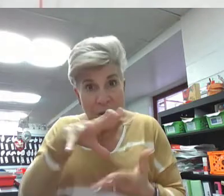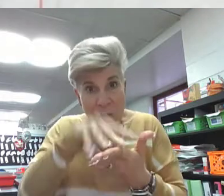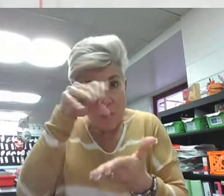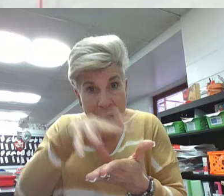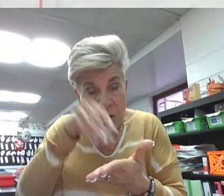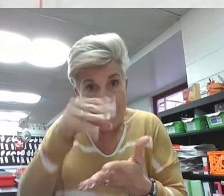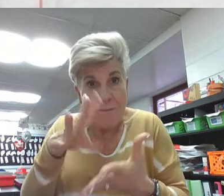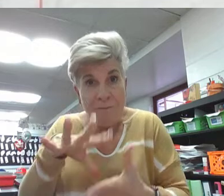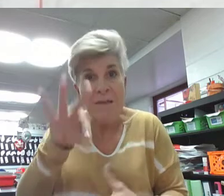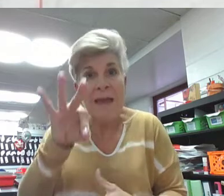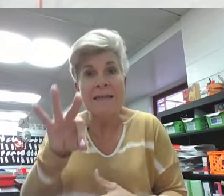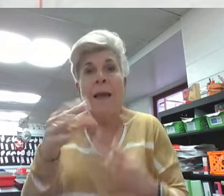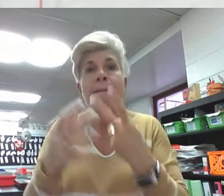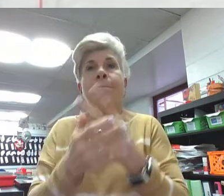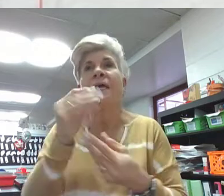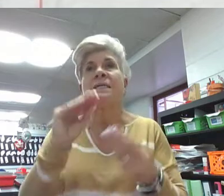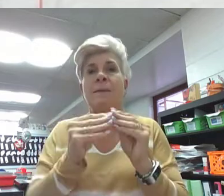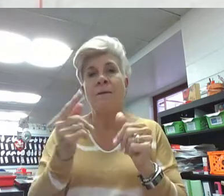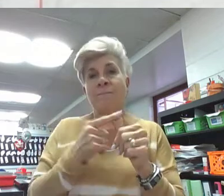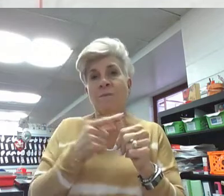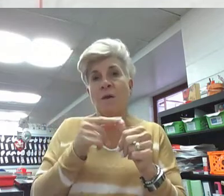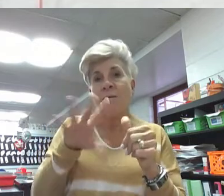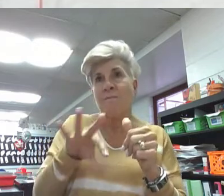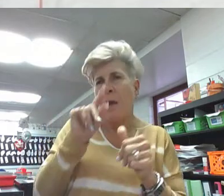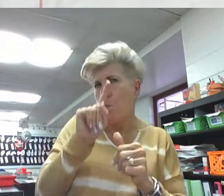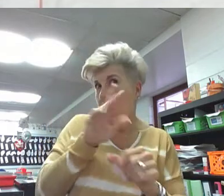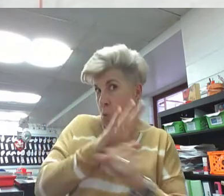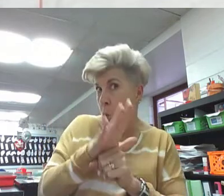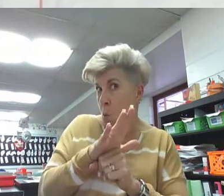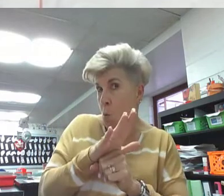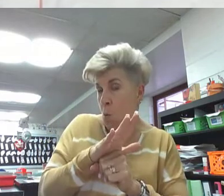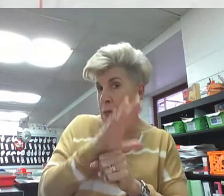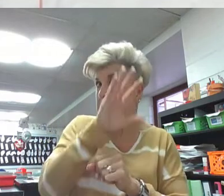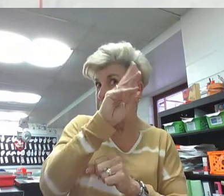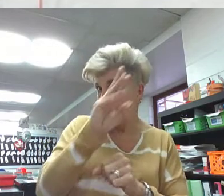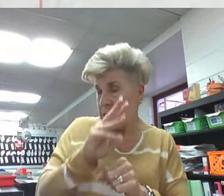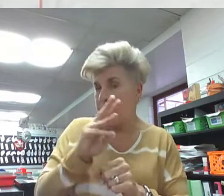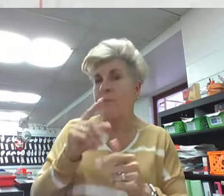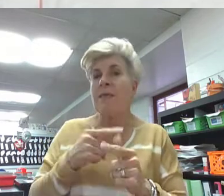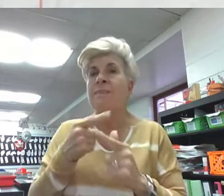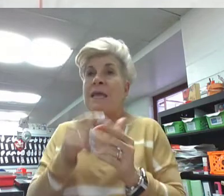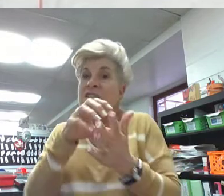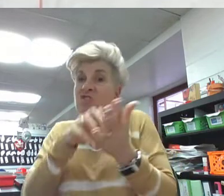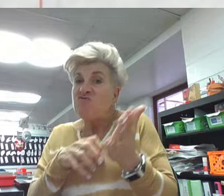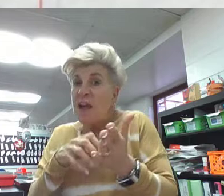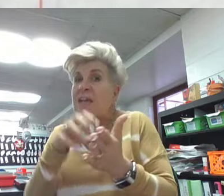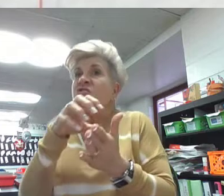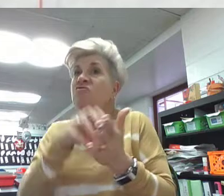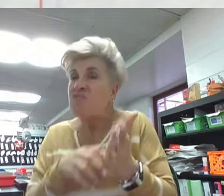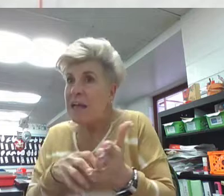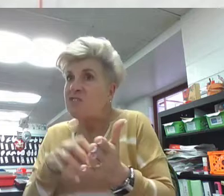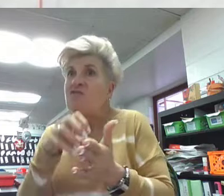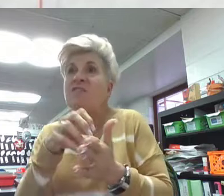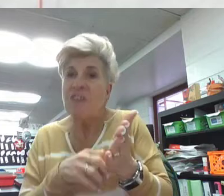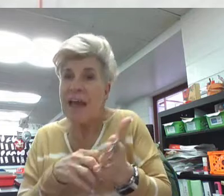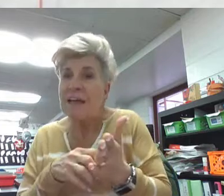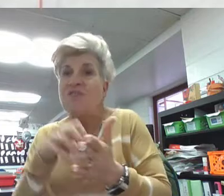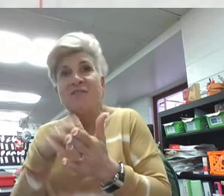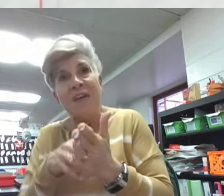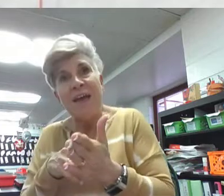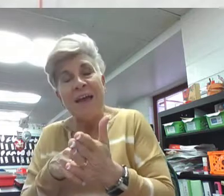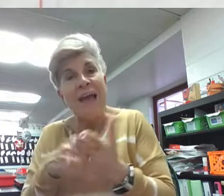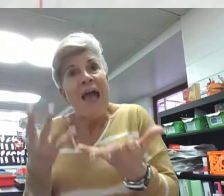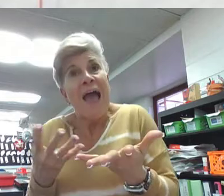Today you learn to find a mixed number by first finding 1 whole. Then you subtract 1 whole from